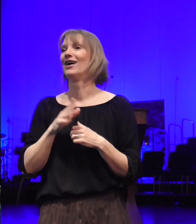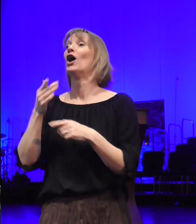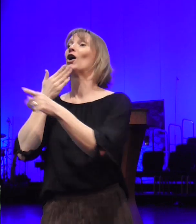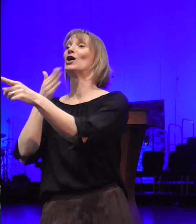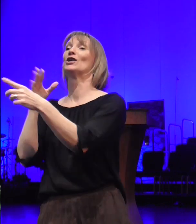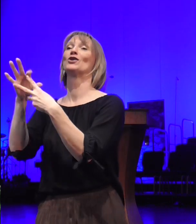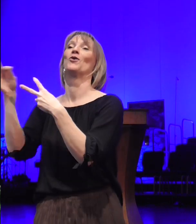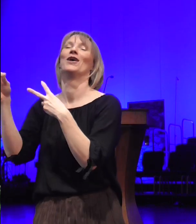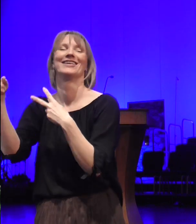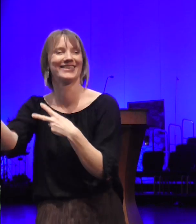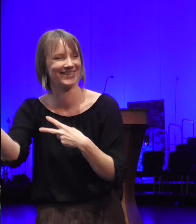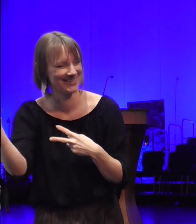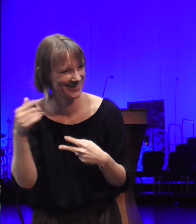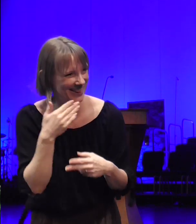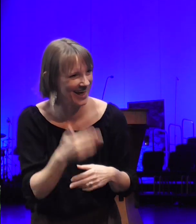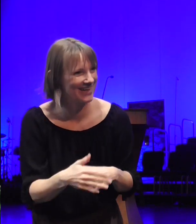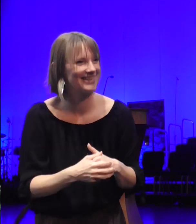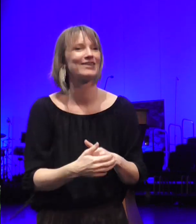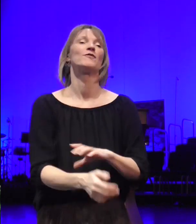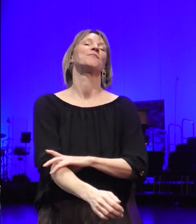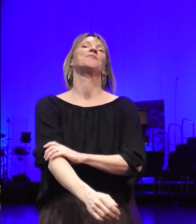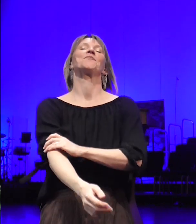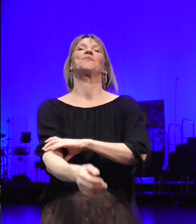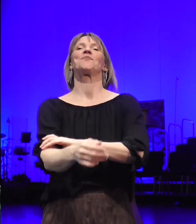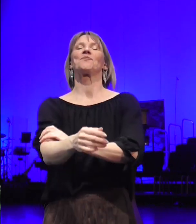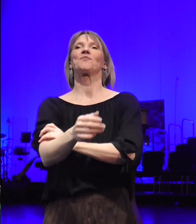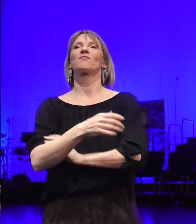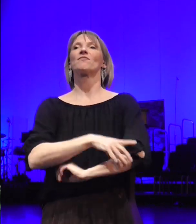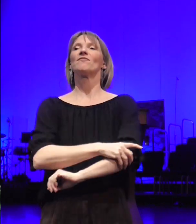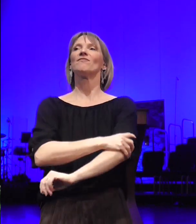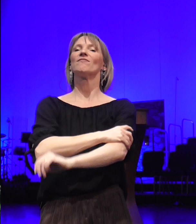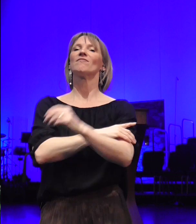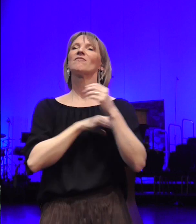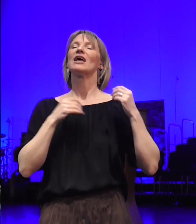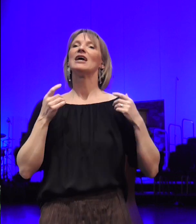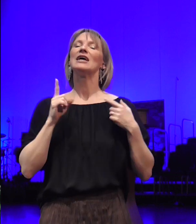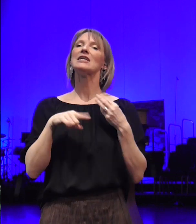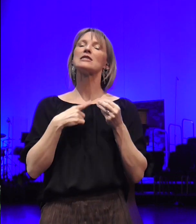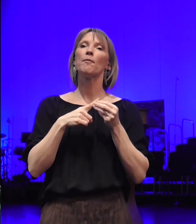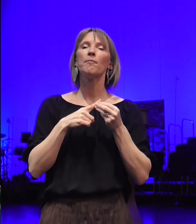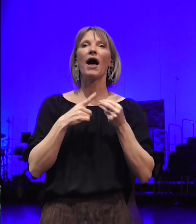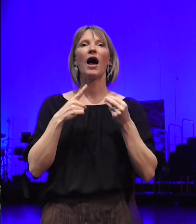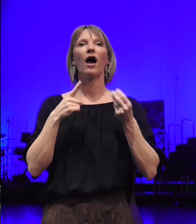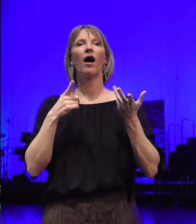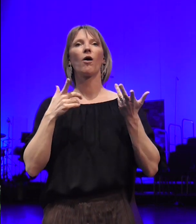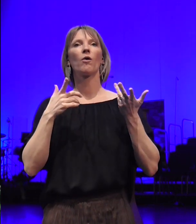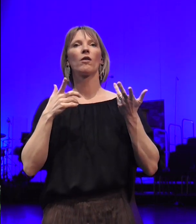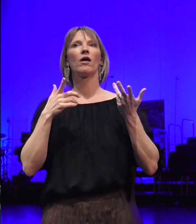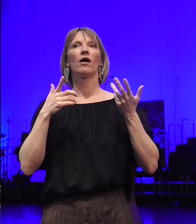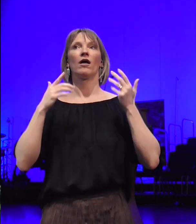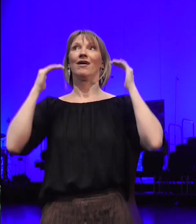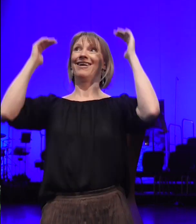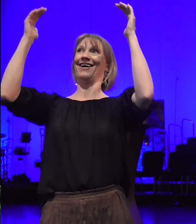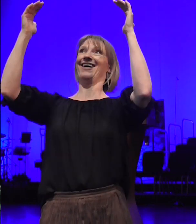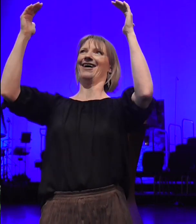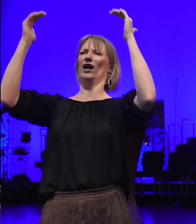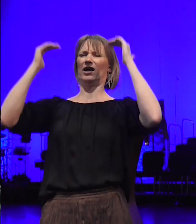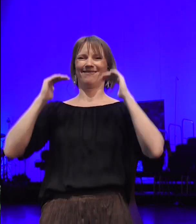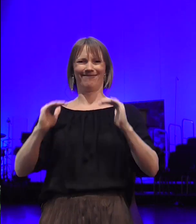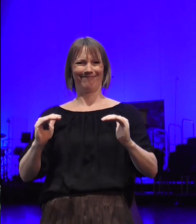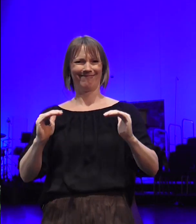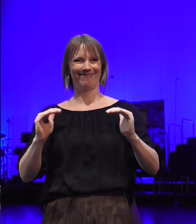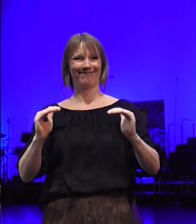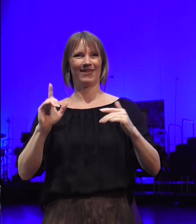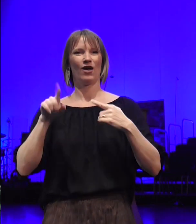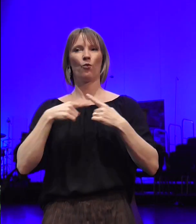Yeah, good choice. Thank you, Catherine. I agree, yeah. So it's about bringing people off of that pedestal. What we get to realize